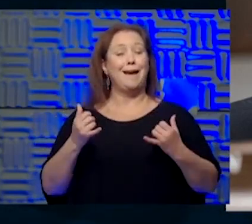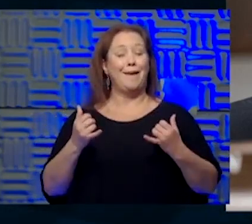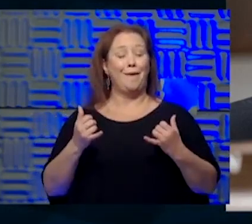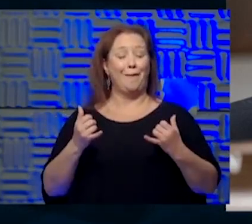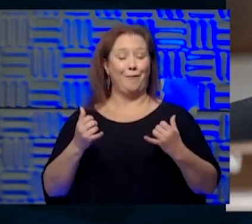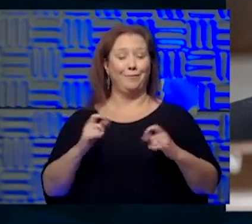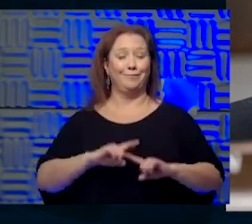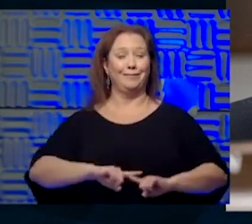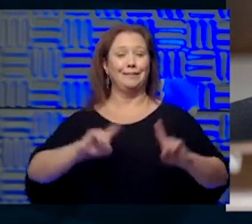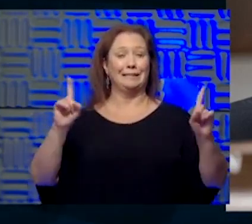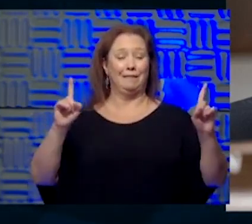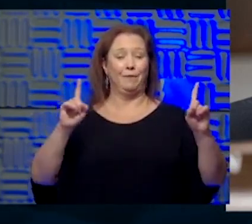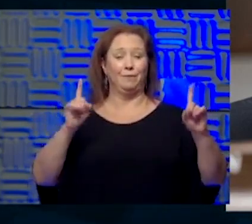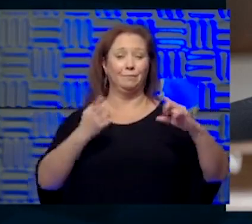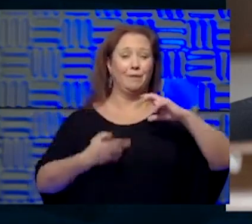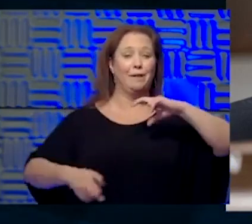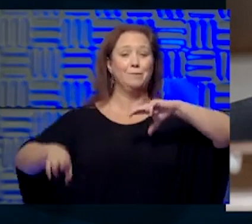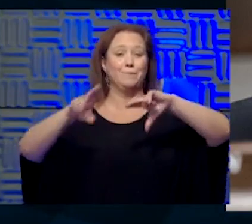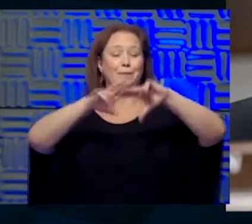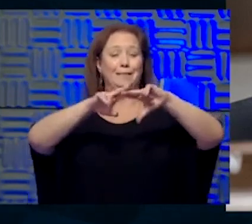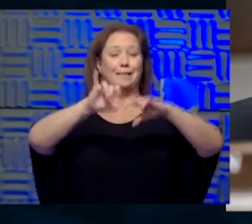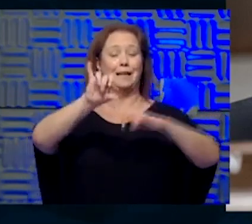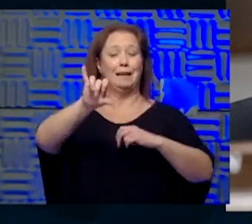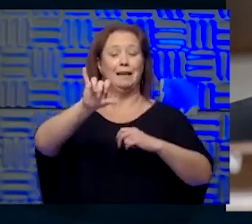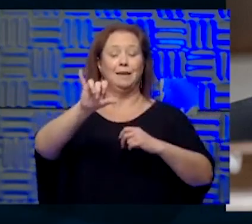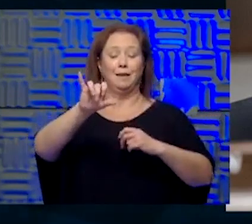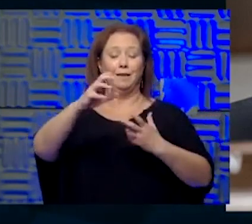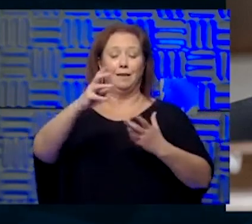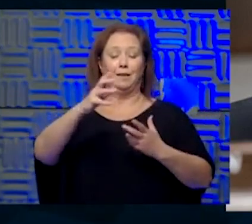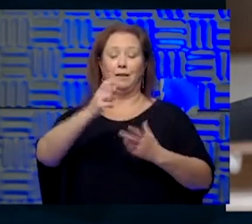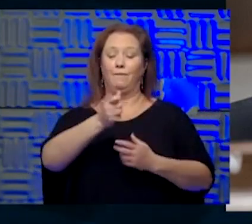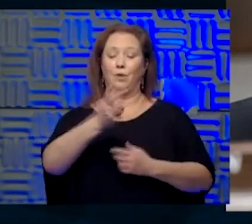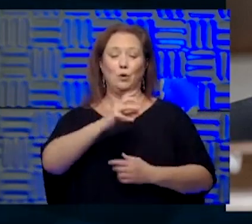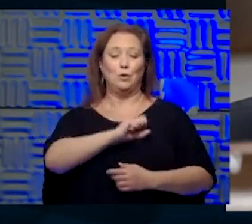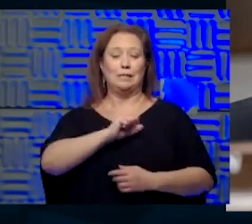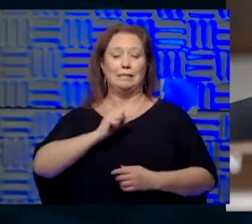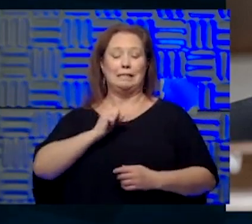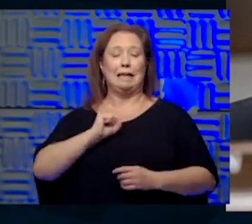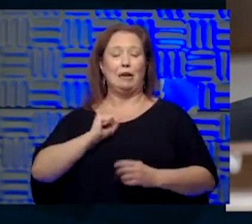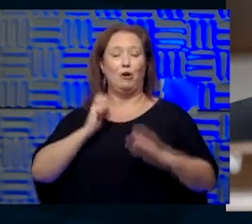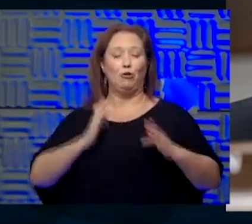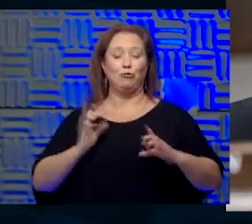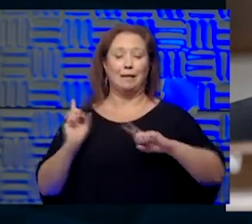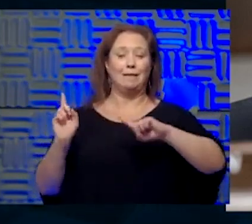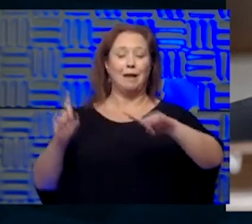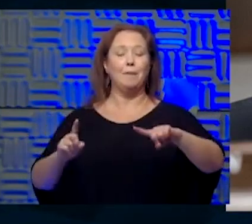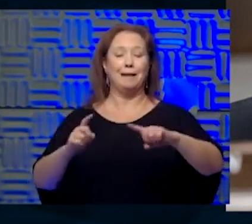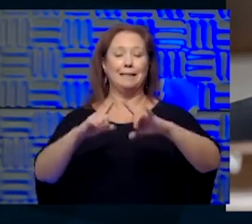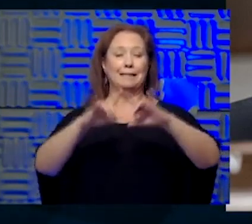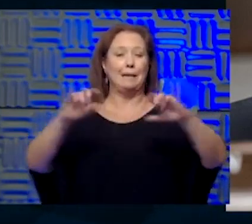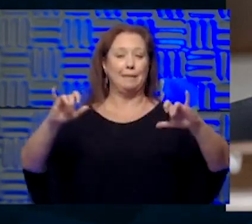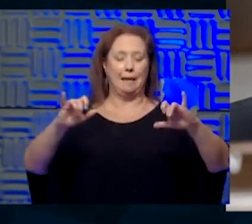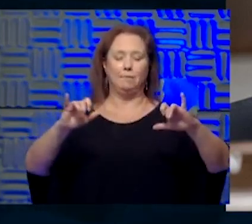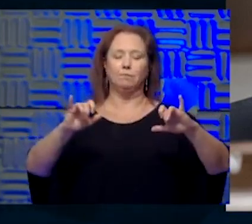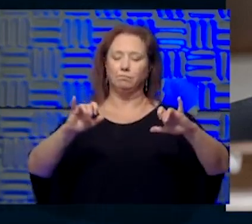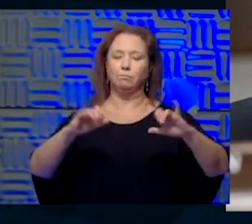extended substantially, and only a few senators to be on the floor at the same time, again,